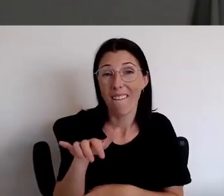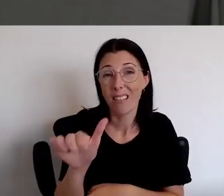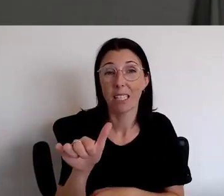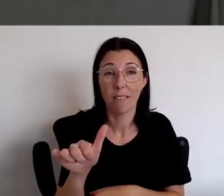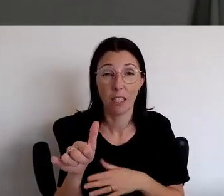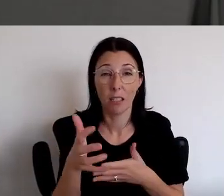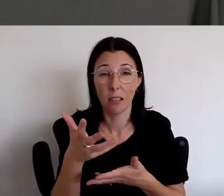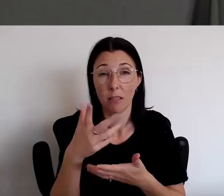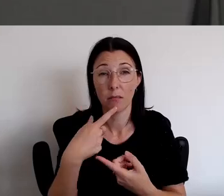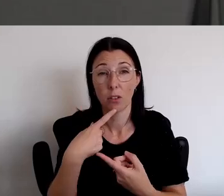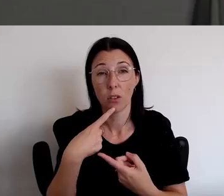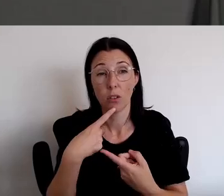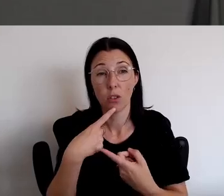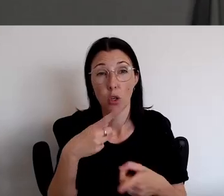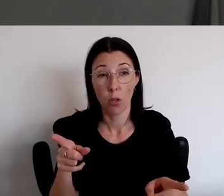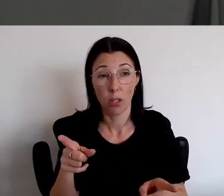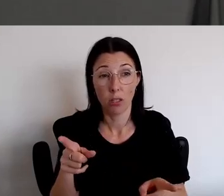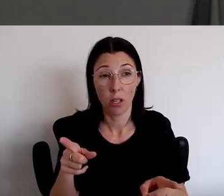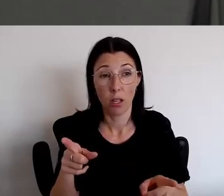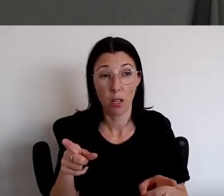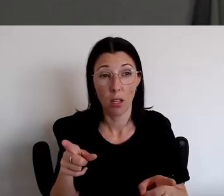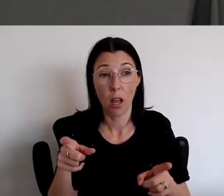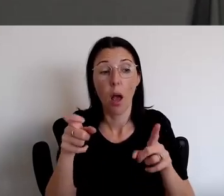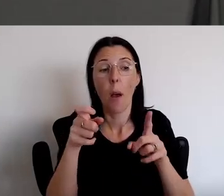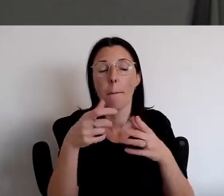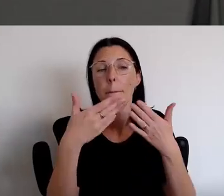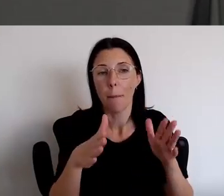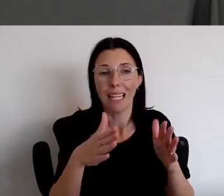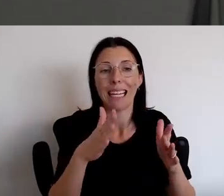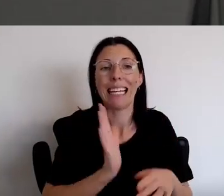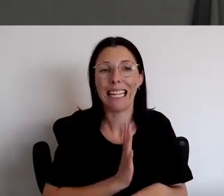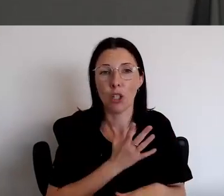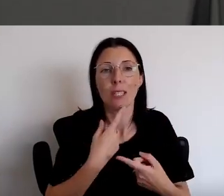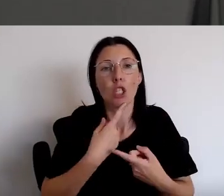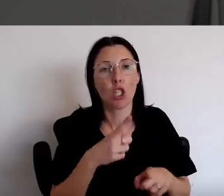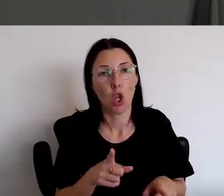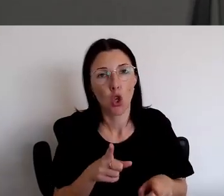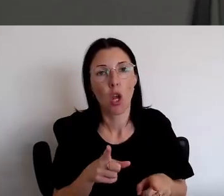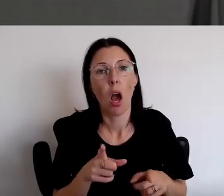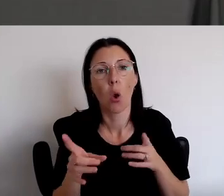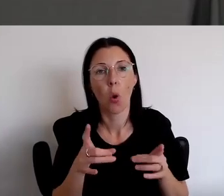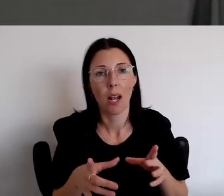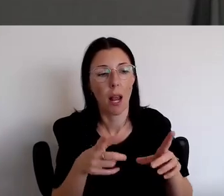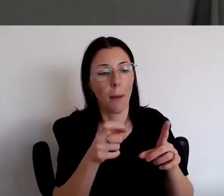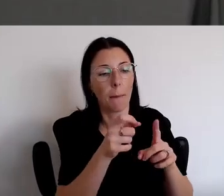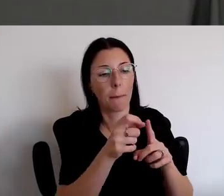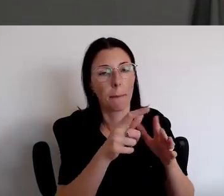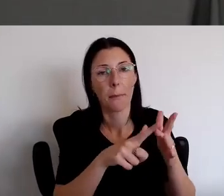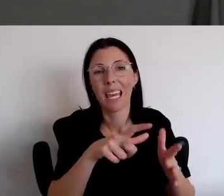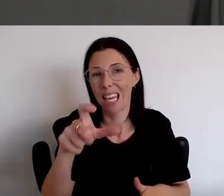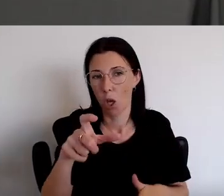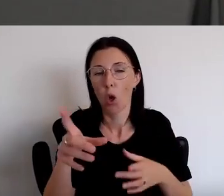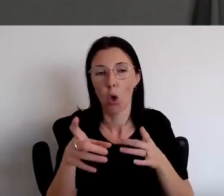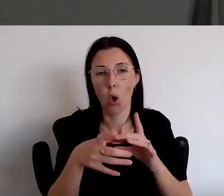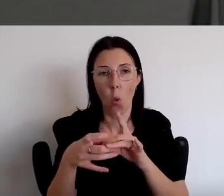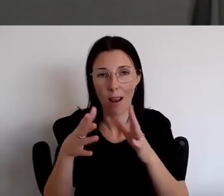education to staff? That's public interest disclosure coordinators. Sure. Really important function under the